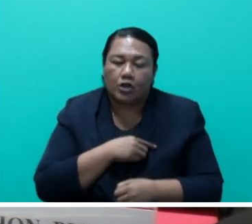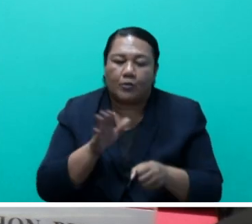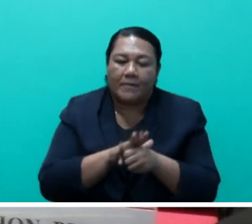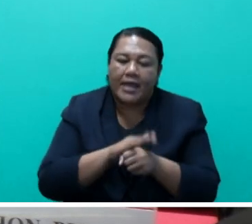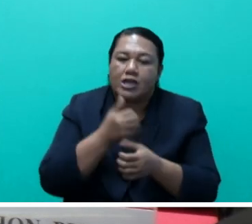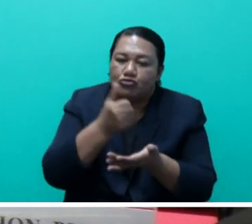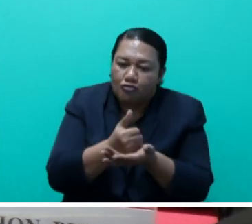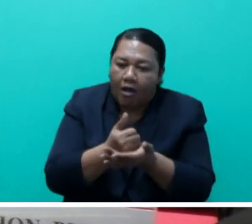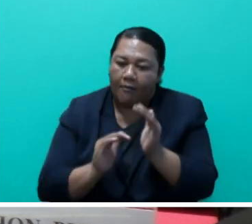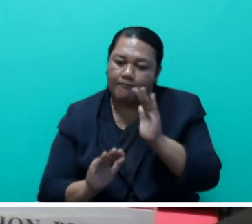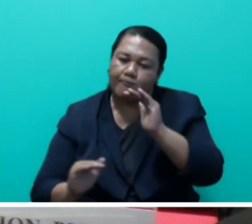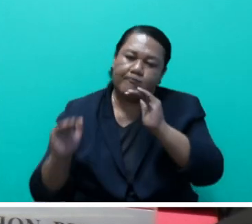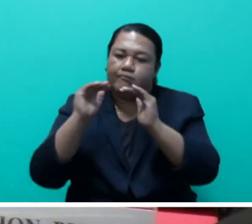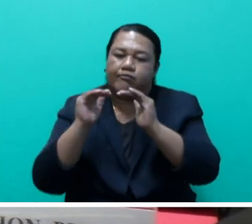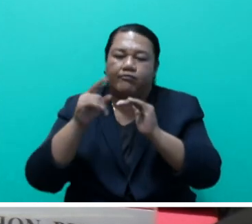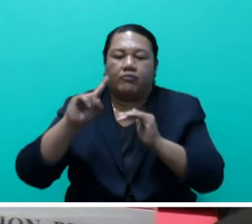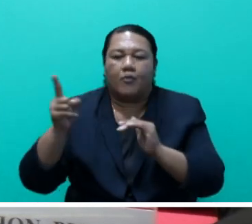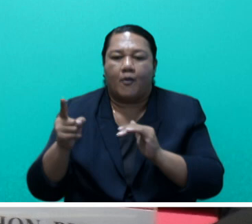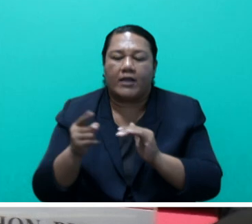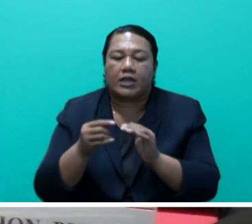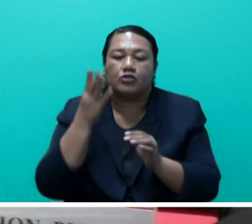industry. The learnings from models of the crop